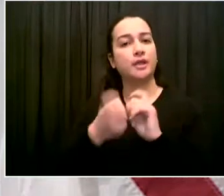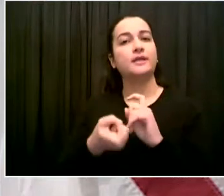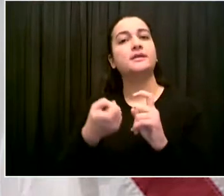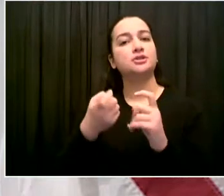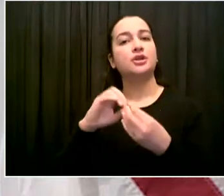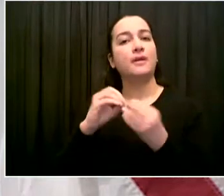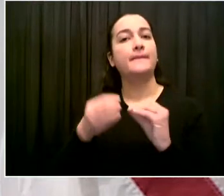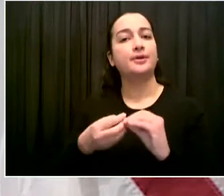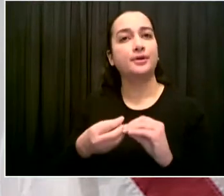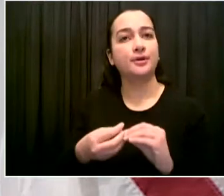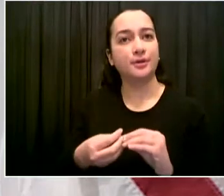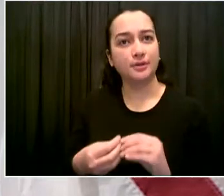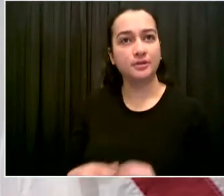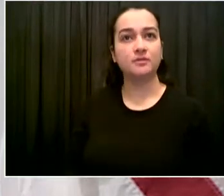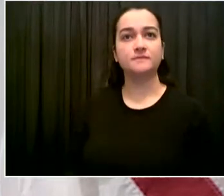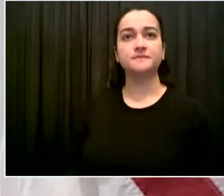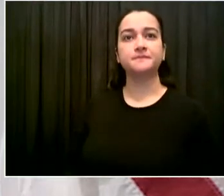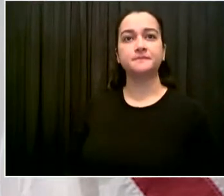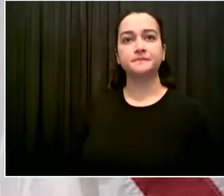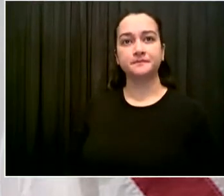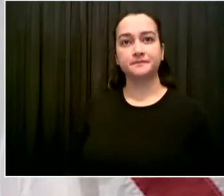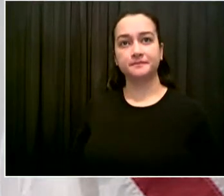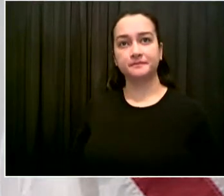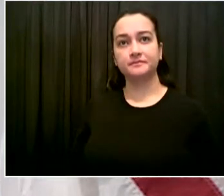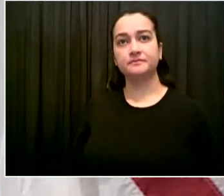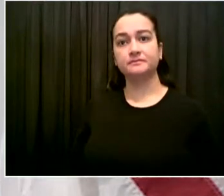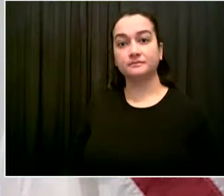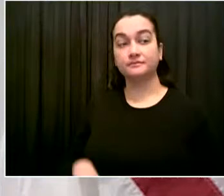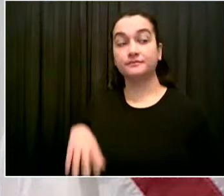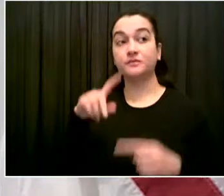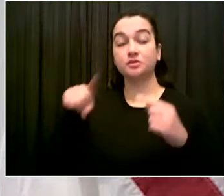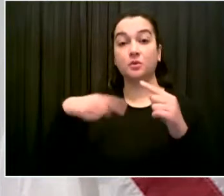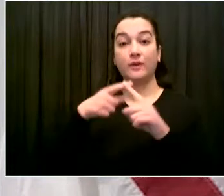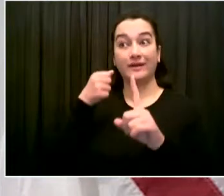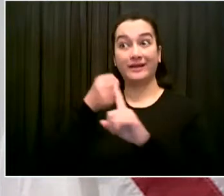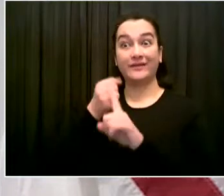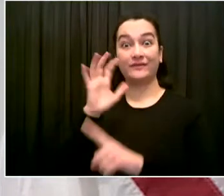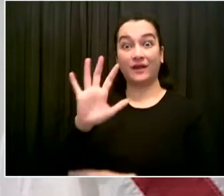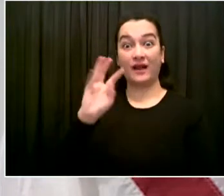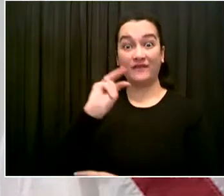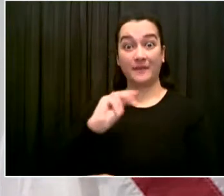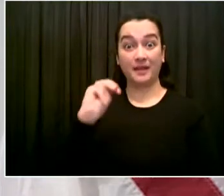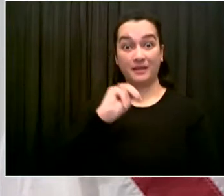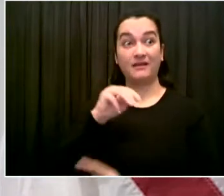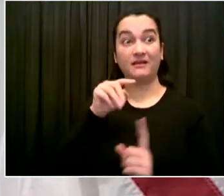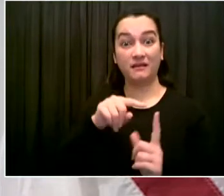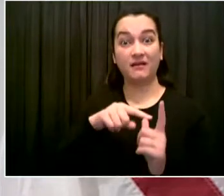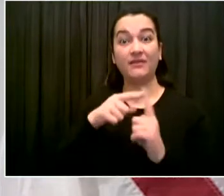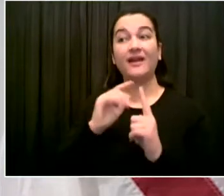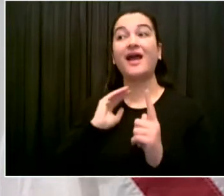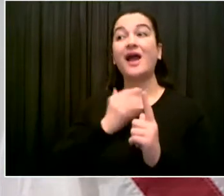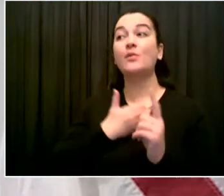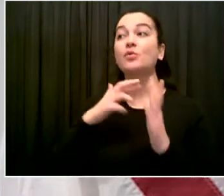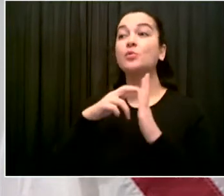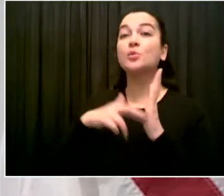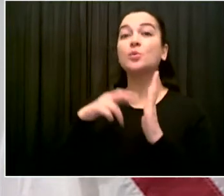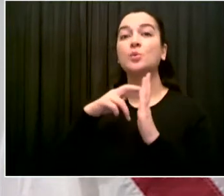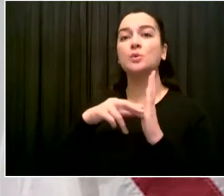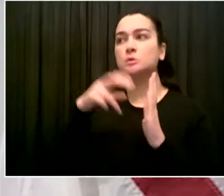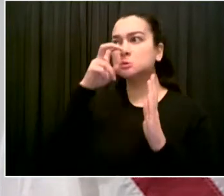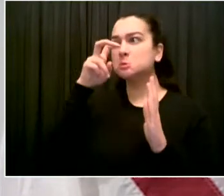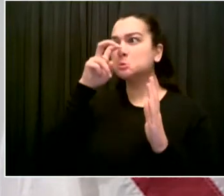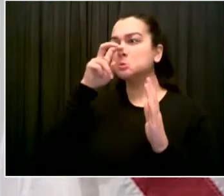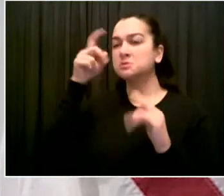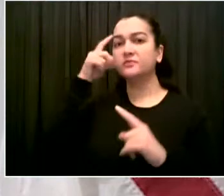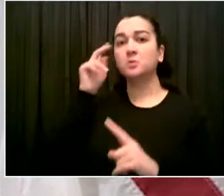much more of the life of the city. So that's why we thought that number was so important. And I'm very, very pleased to